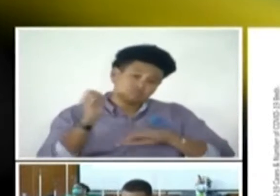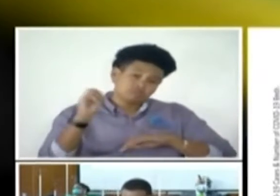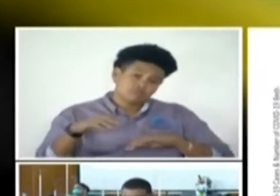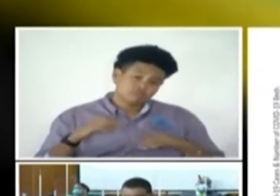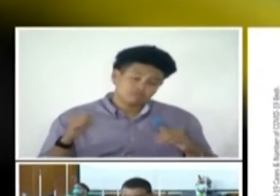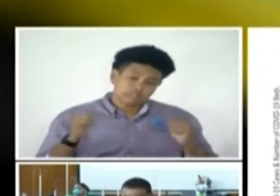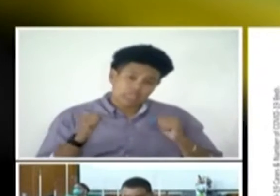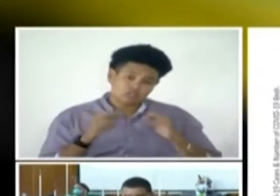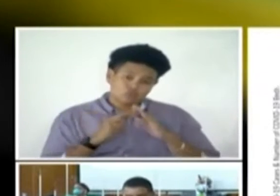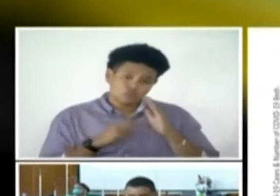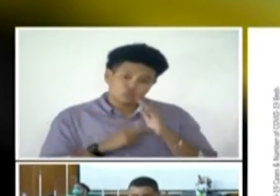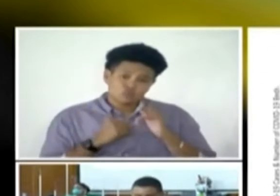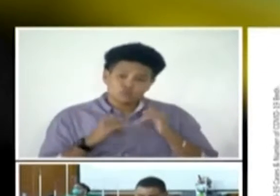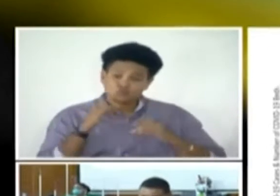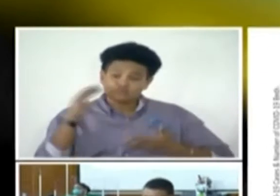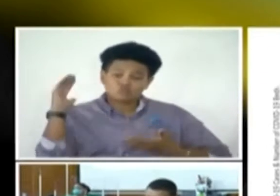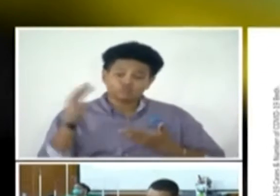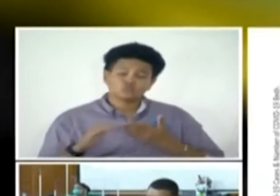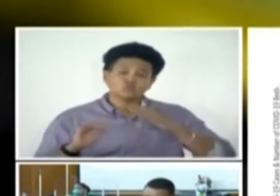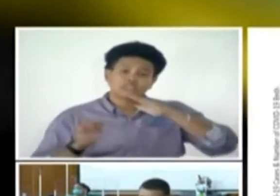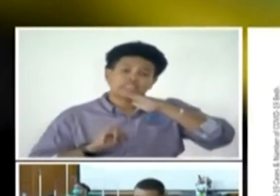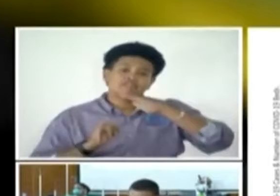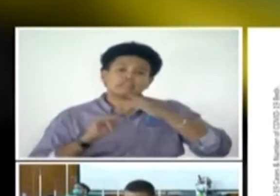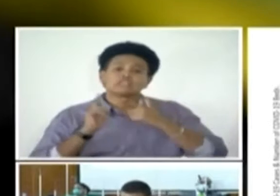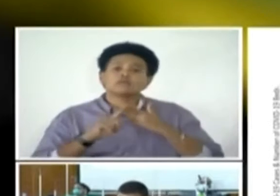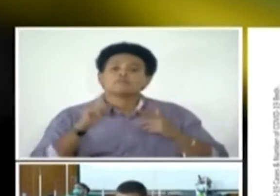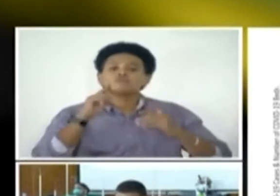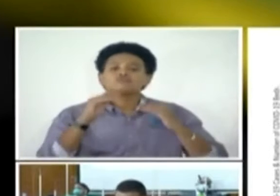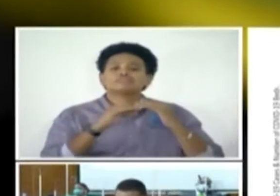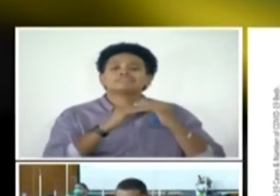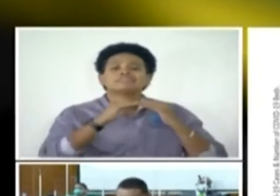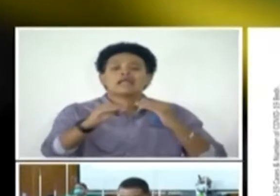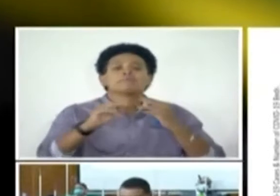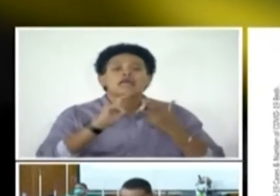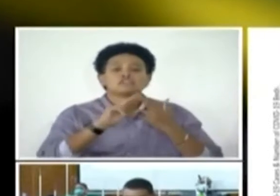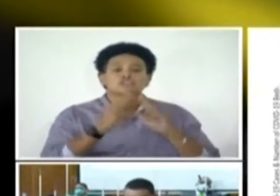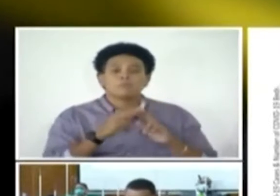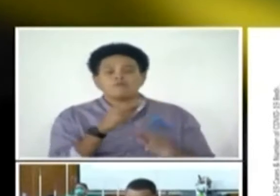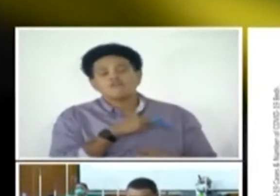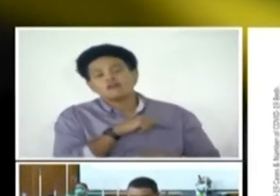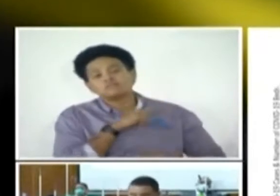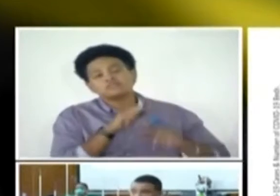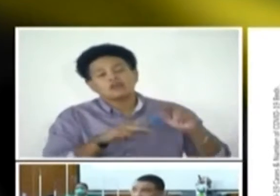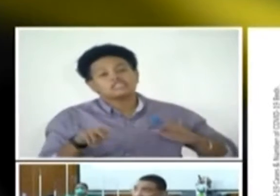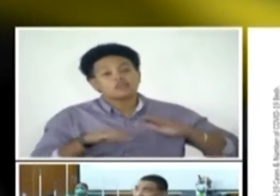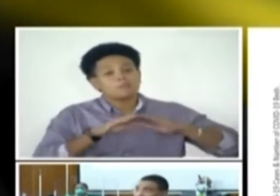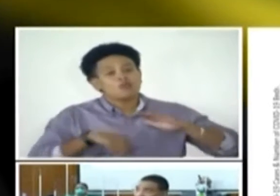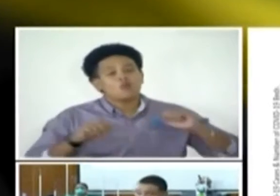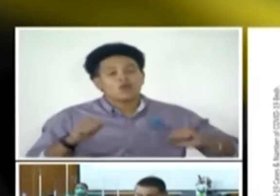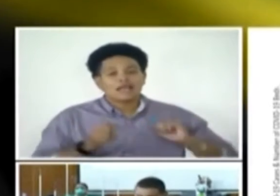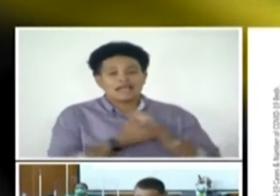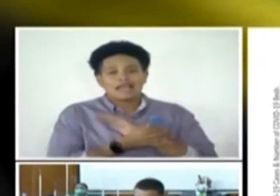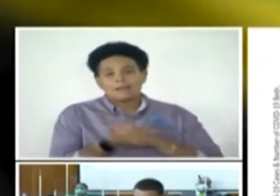which reduced infections and stabilised the number of hospitalizations to well below capacity.